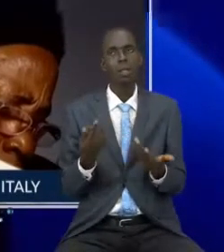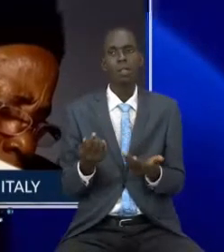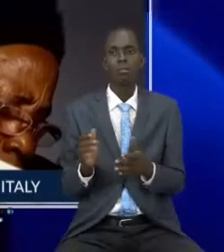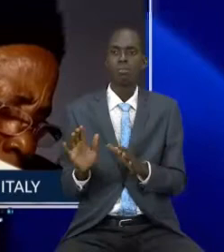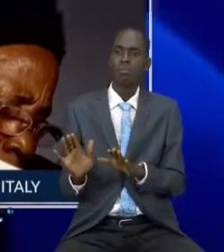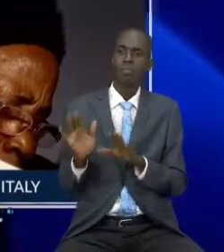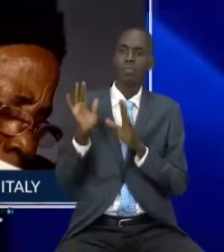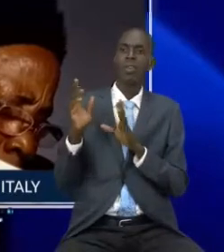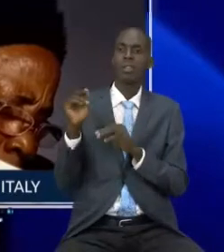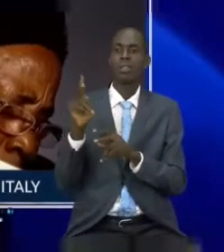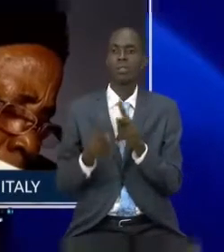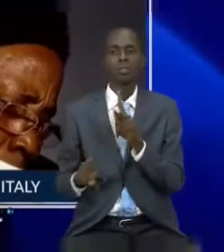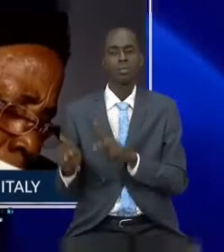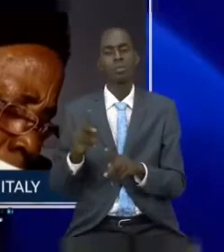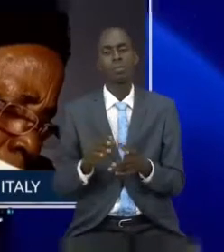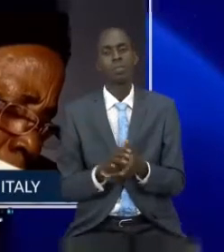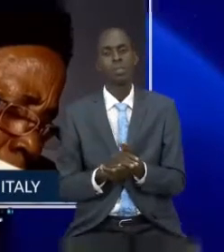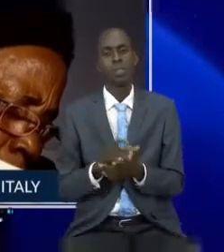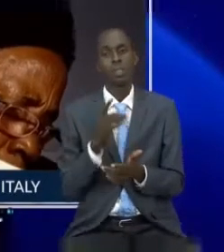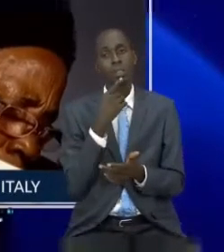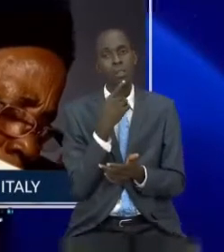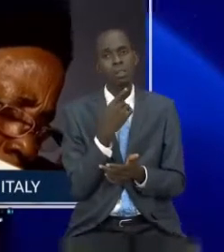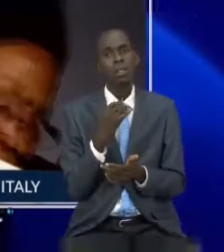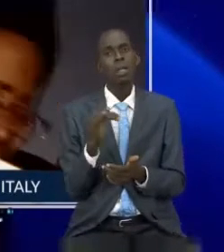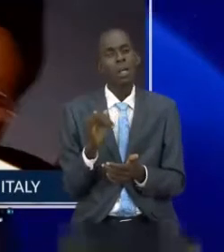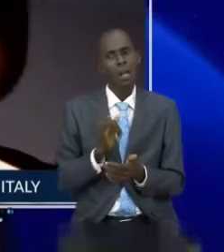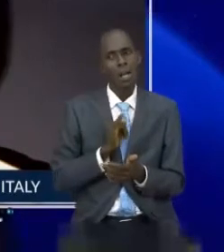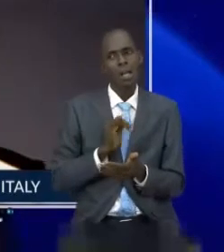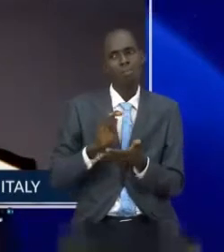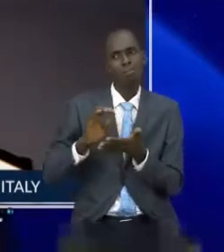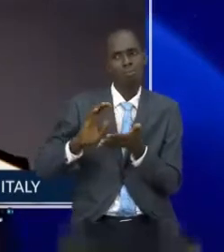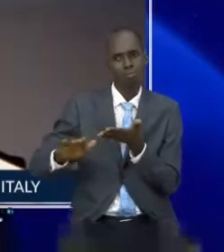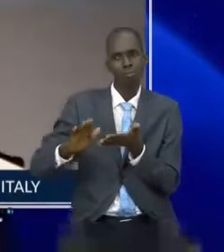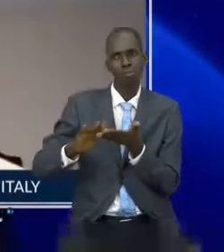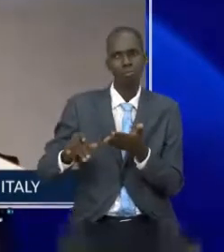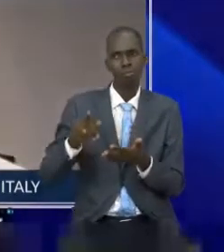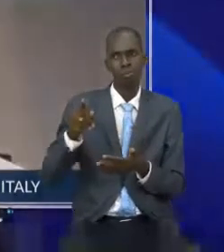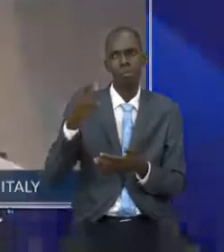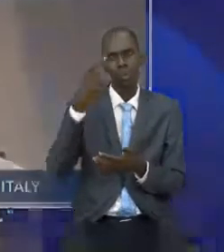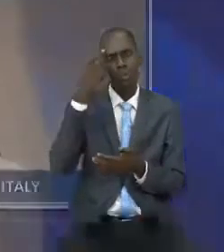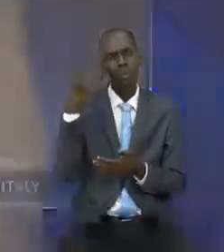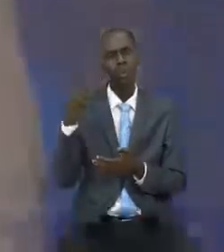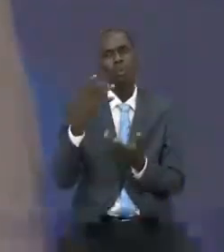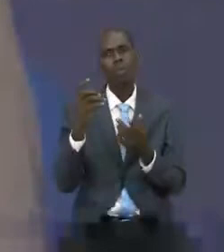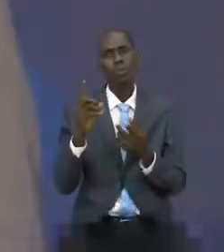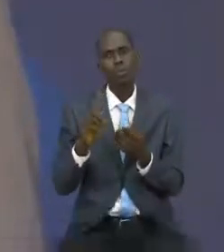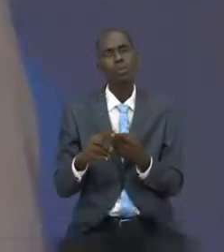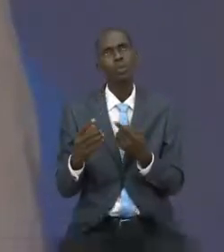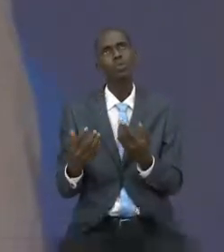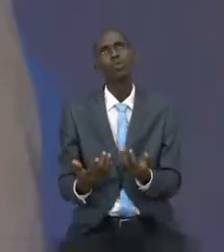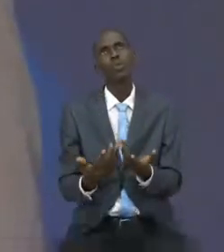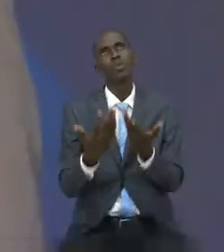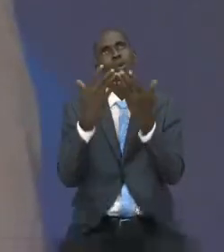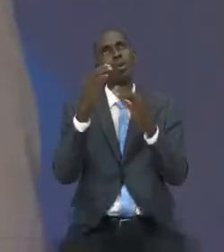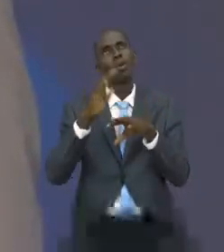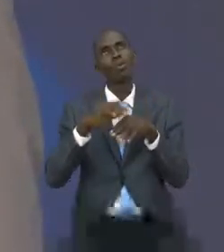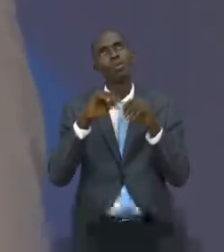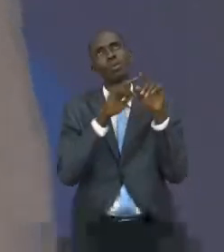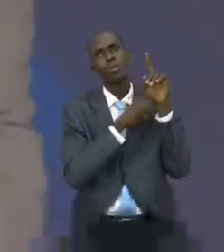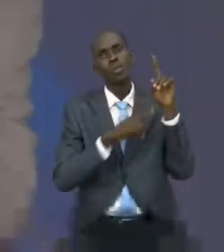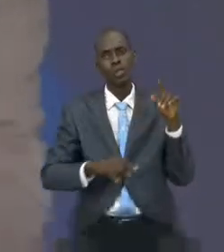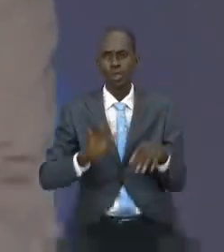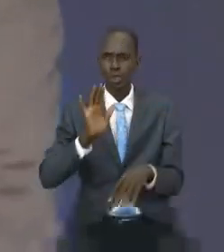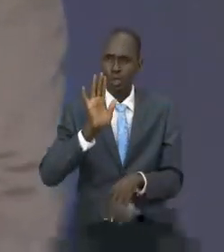people. He said, I excuse them because they were to sacrifice unto the Lord thy God